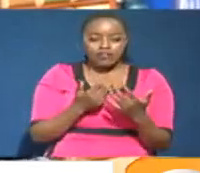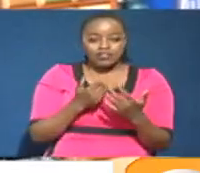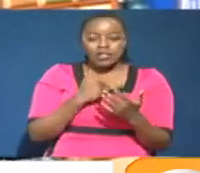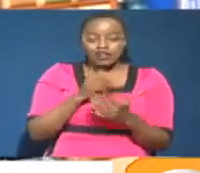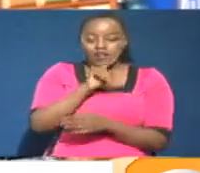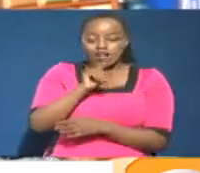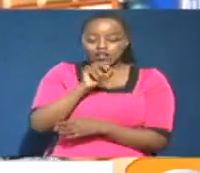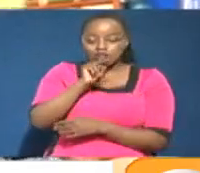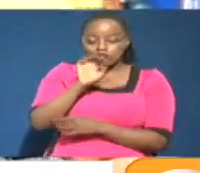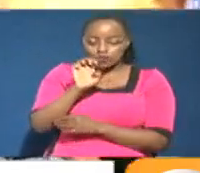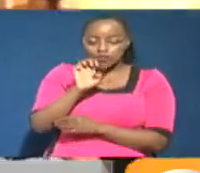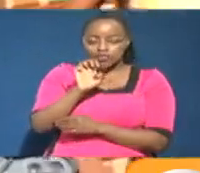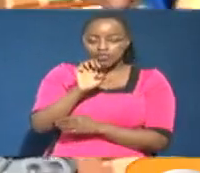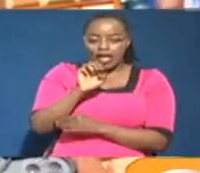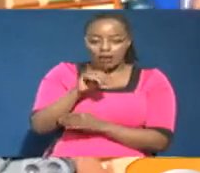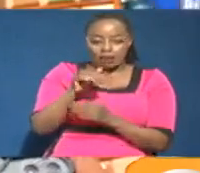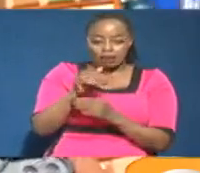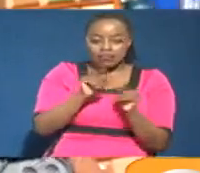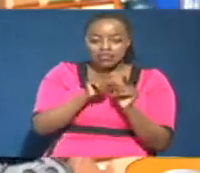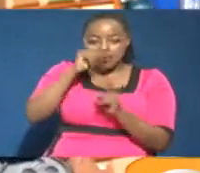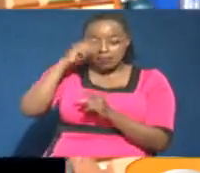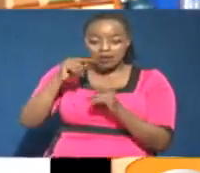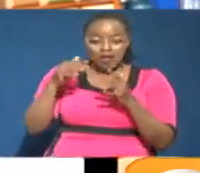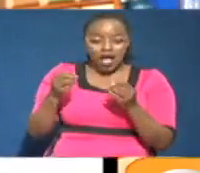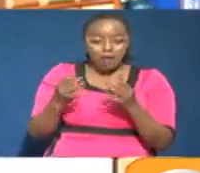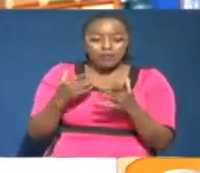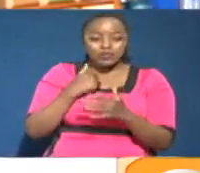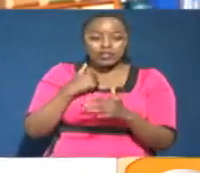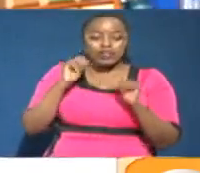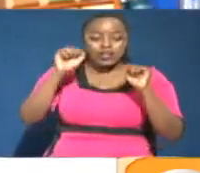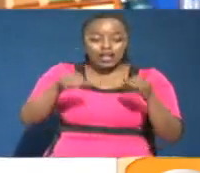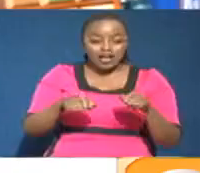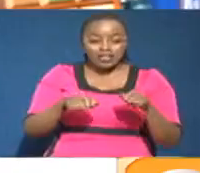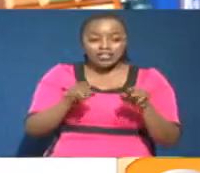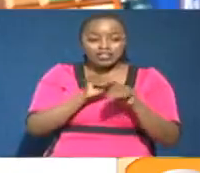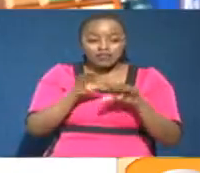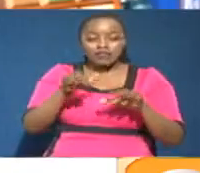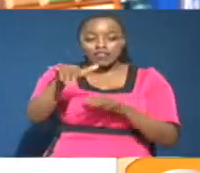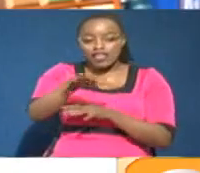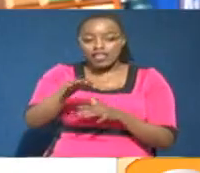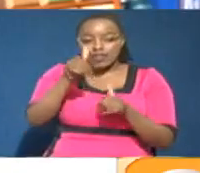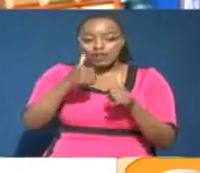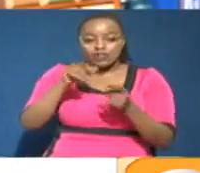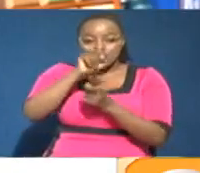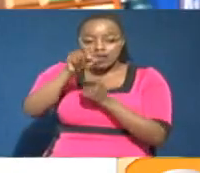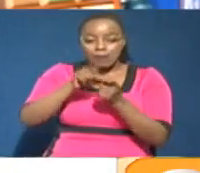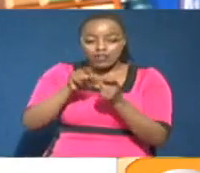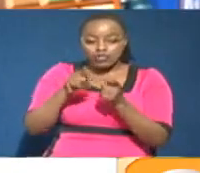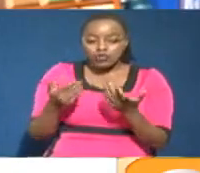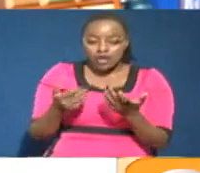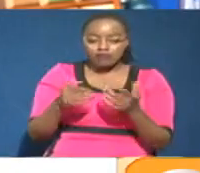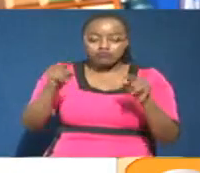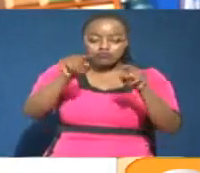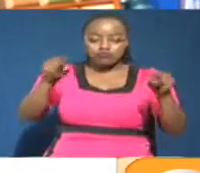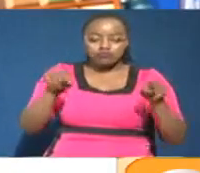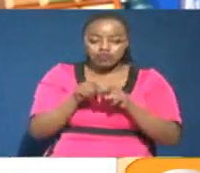zoning policy which dictates how far you can go in terms of the number of floors and how much you can cover in terms of the floor area of a particular plot. So